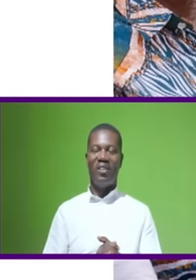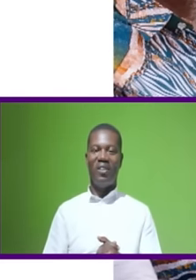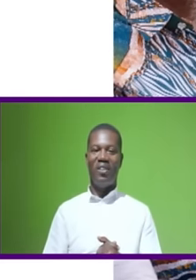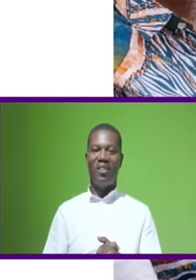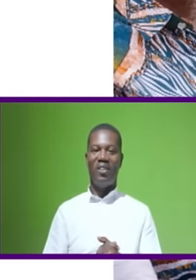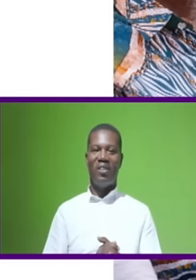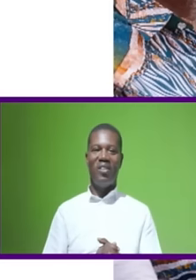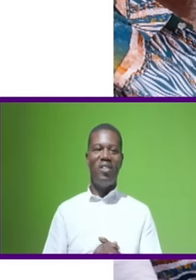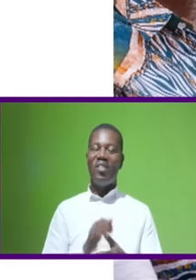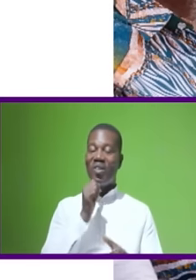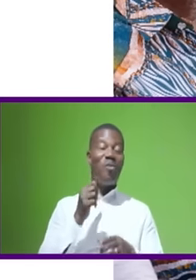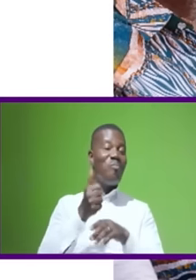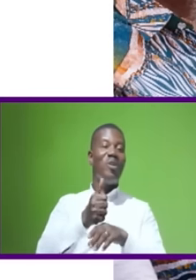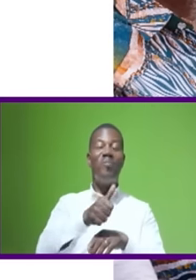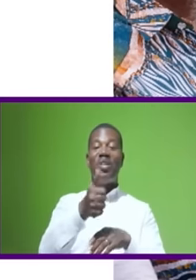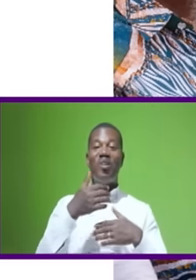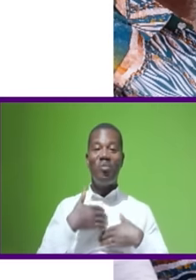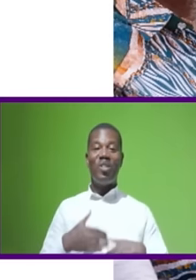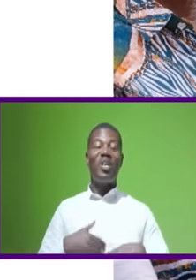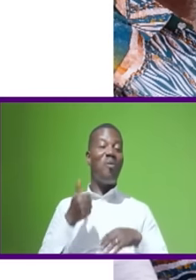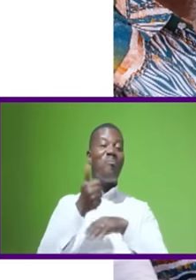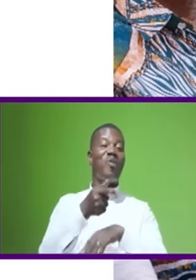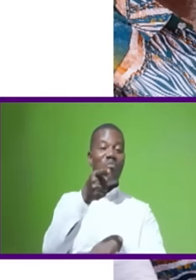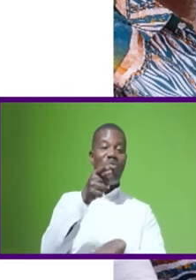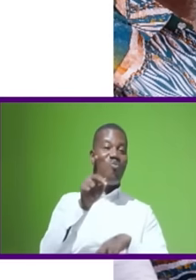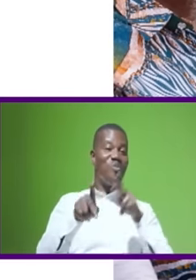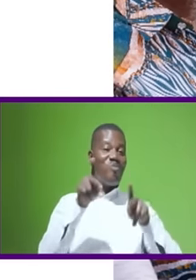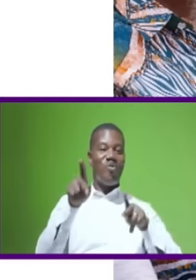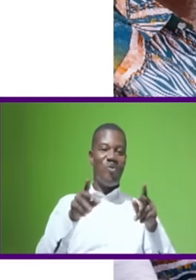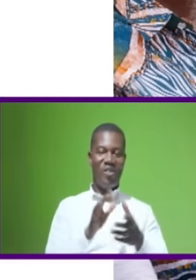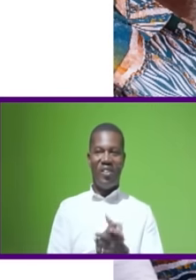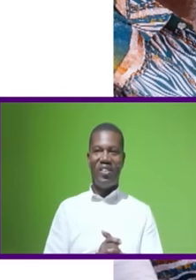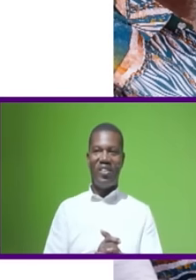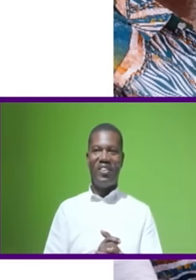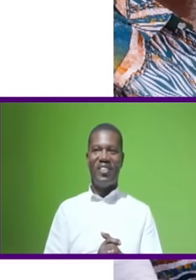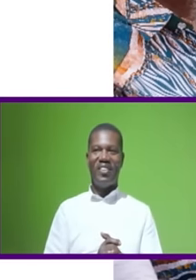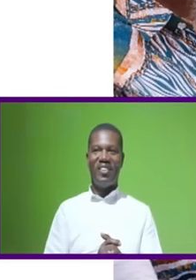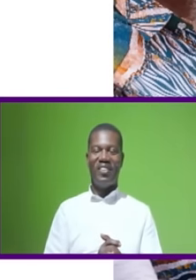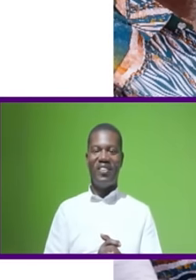This is because you let me take a lot.